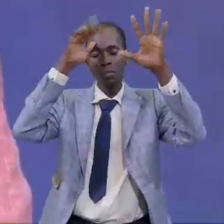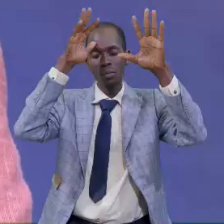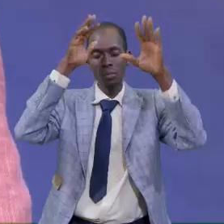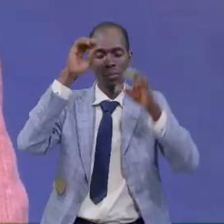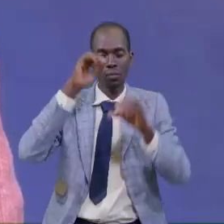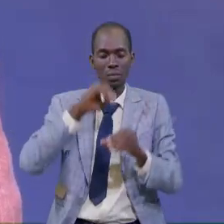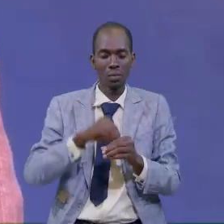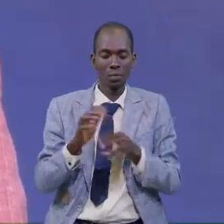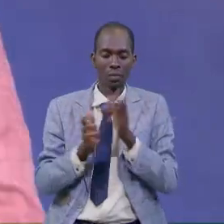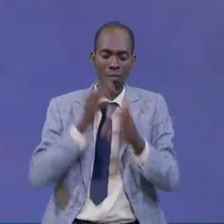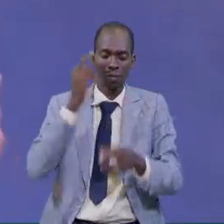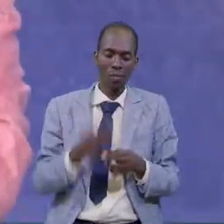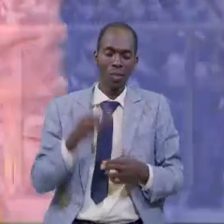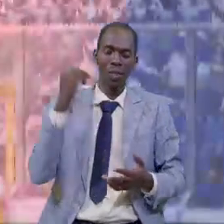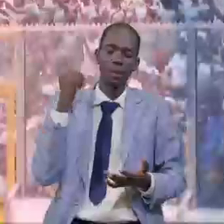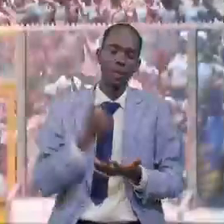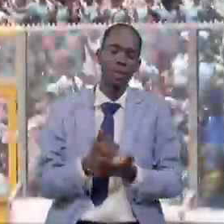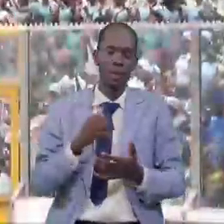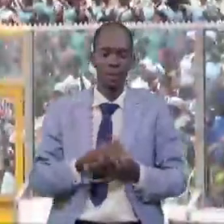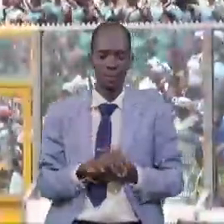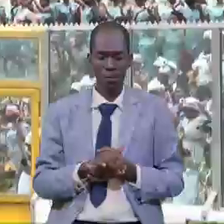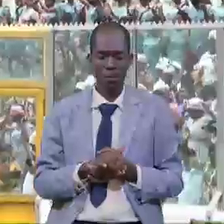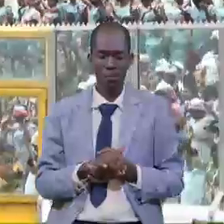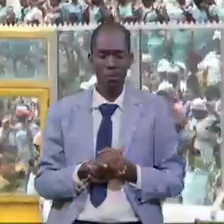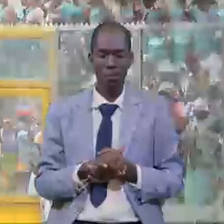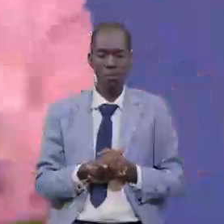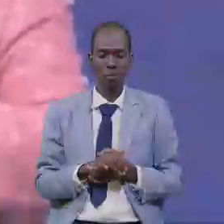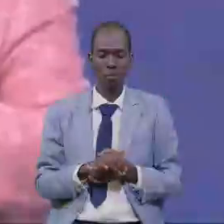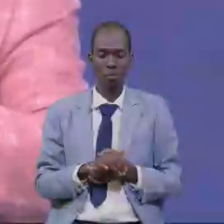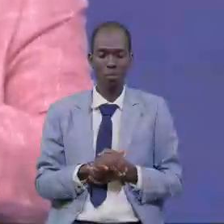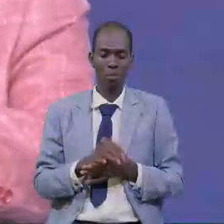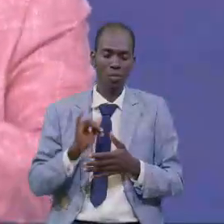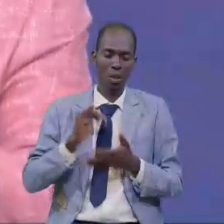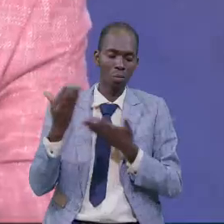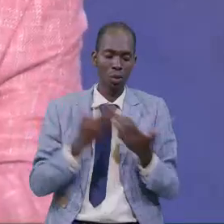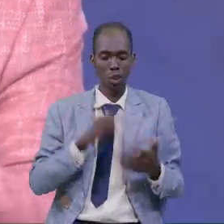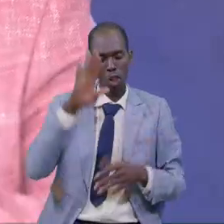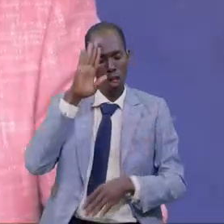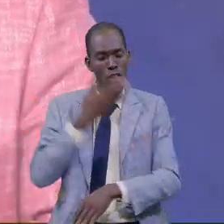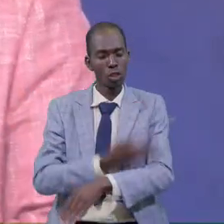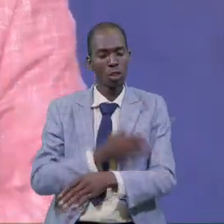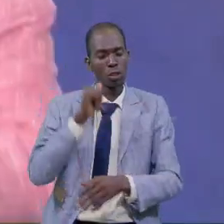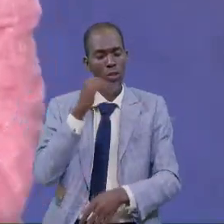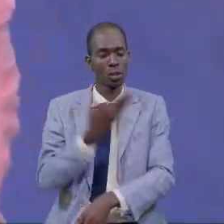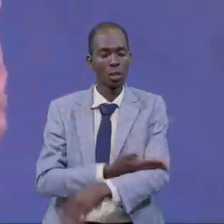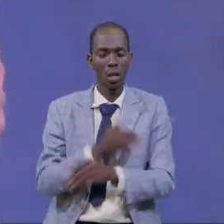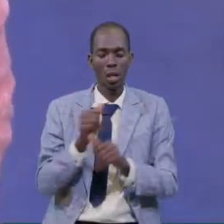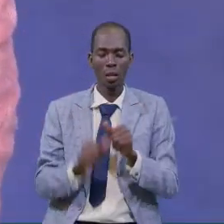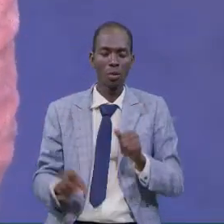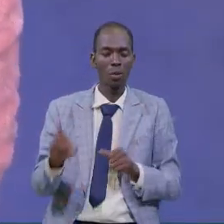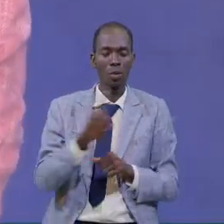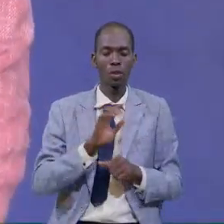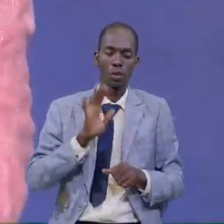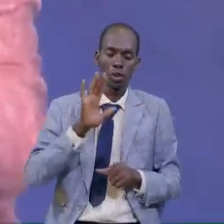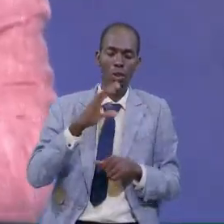Jesus' name. I bring your son, I bring your daughter, I bring everyone, your creation